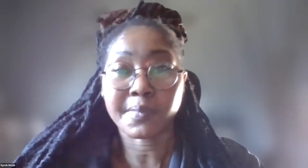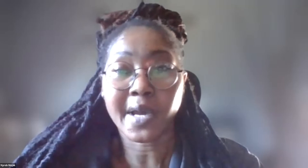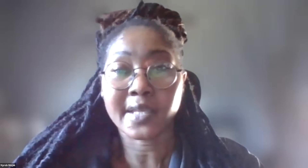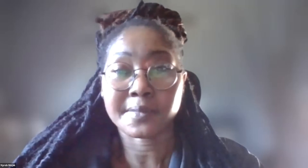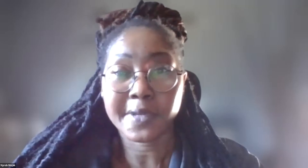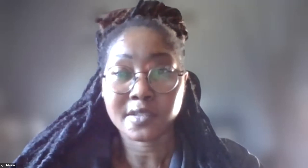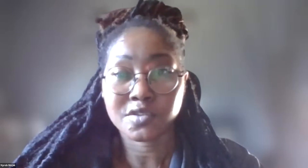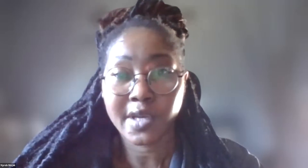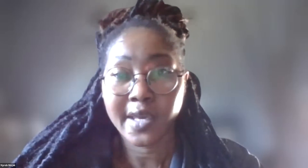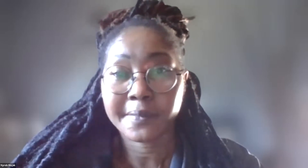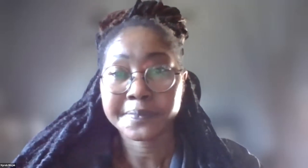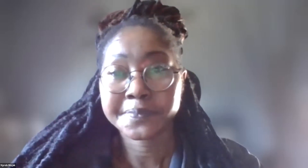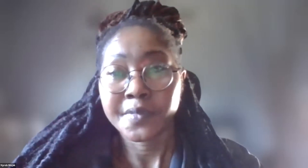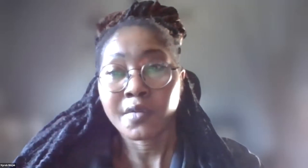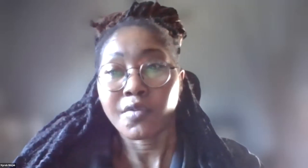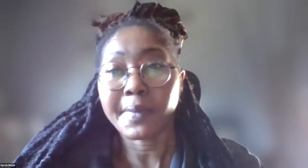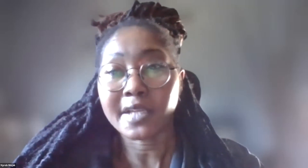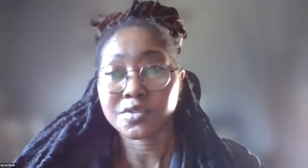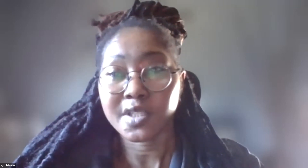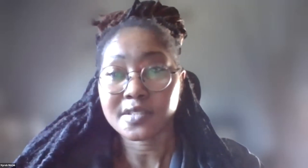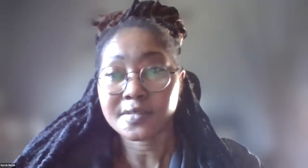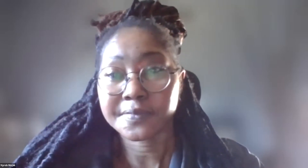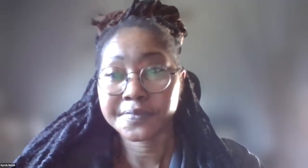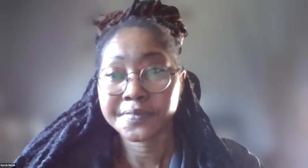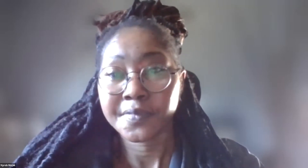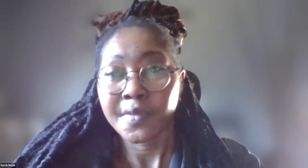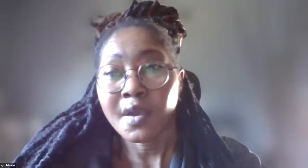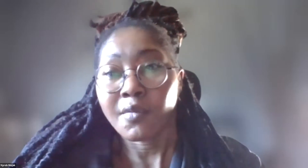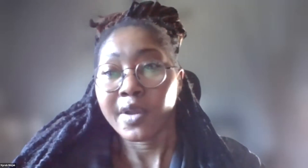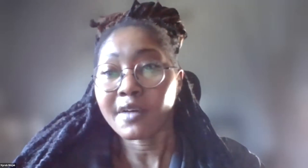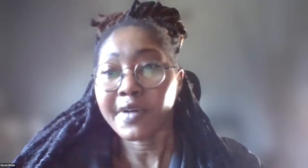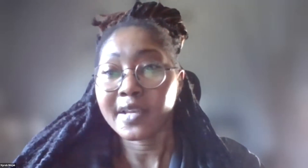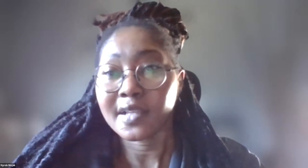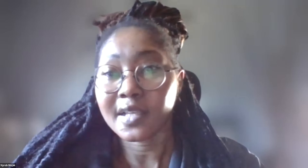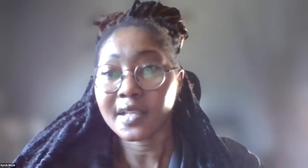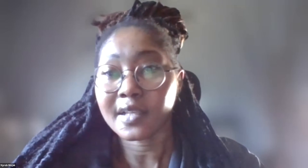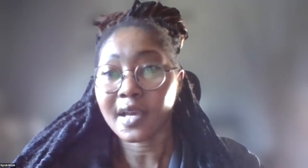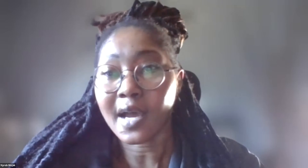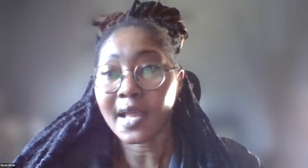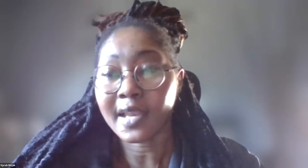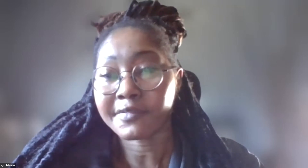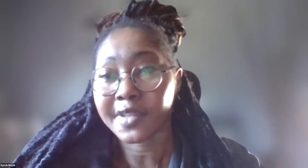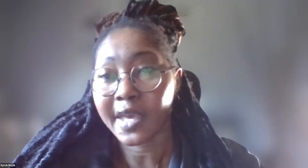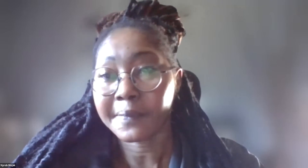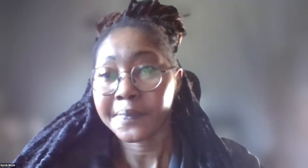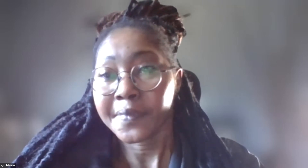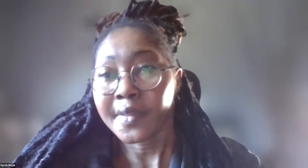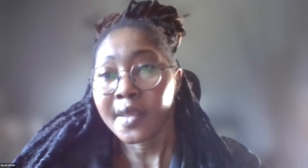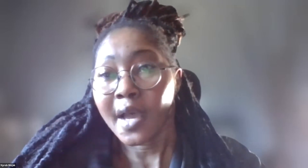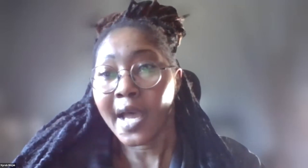It's owned by Independent Australia for about 2 years. When I finally left